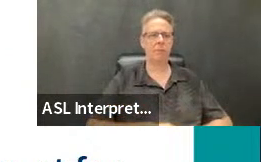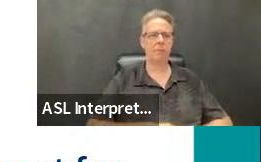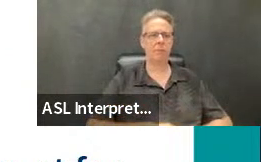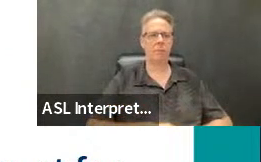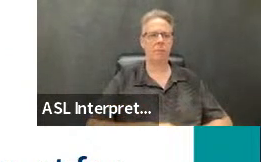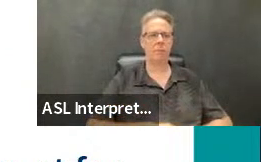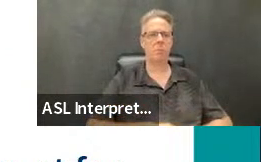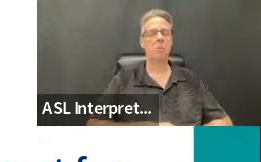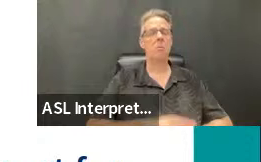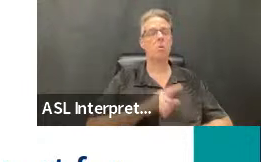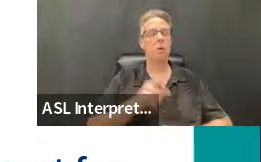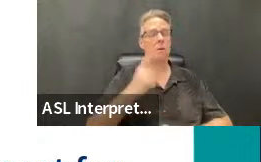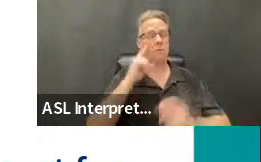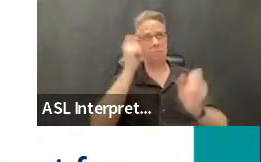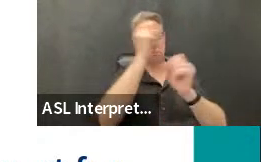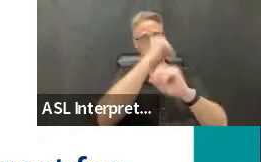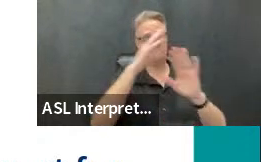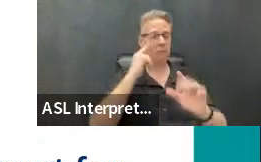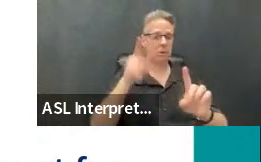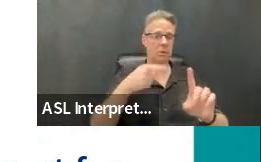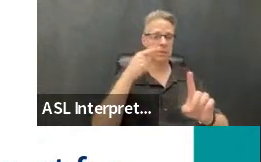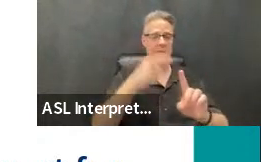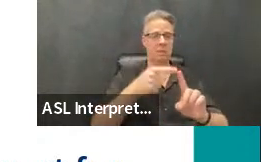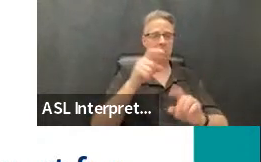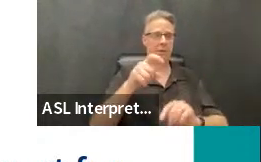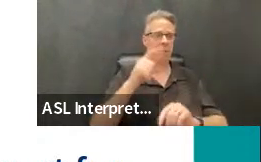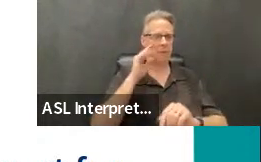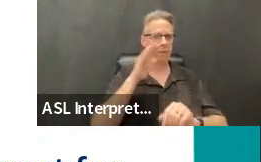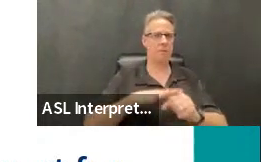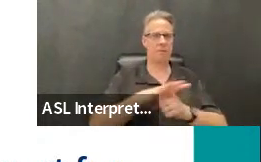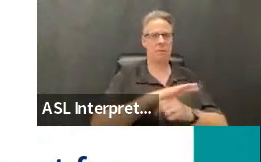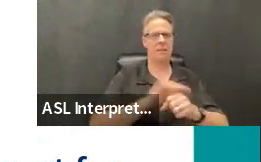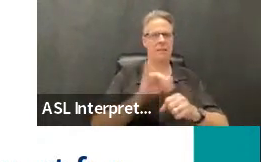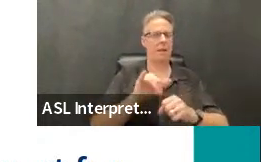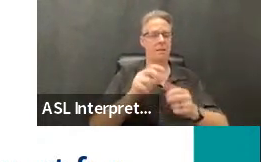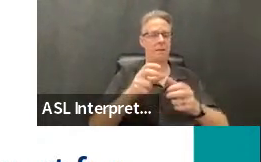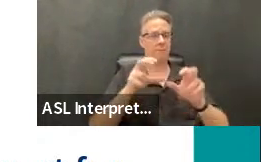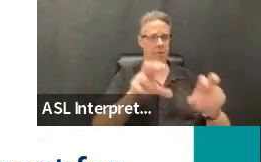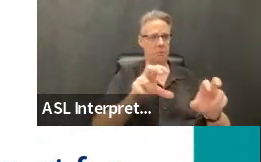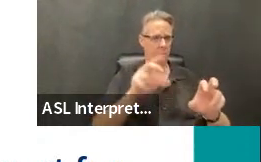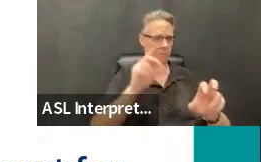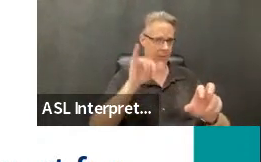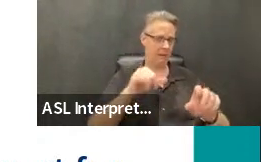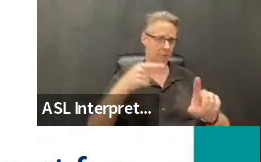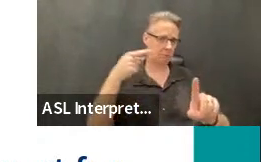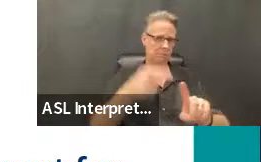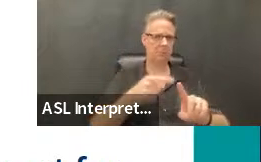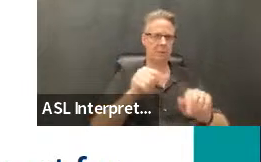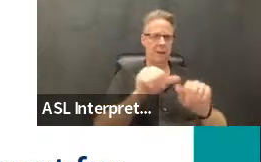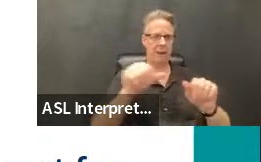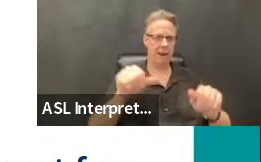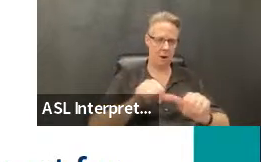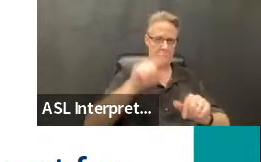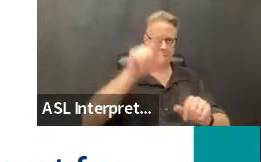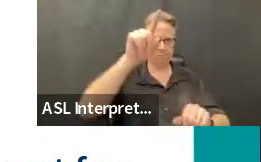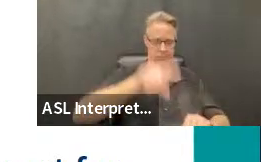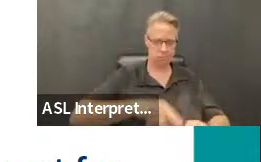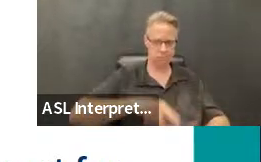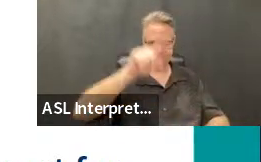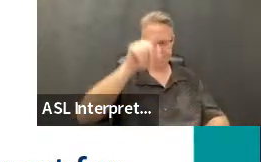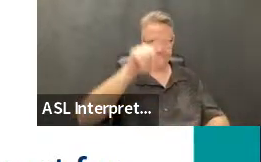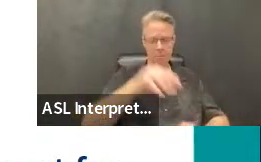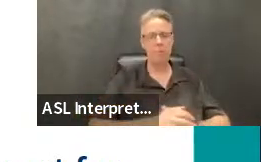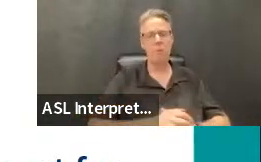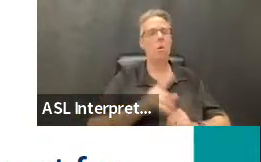So when thinking about the specific needs, again, of this particular investment in this particular corridor, there's